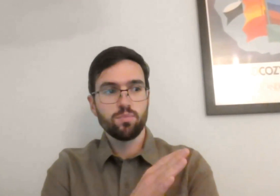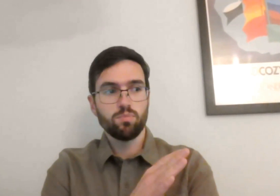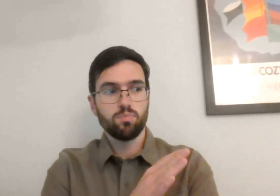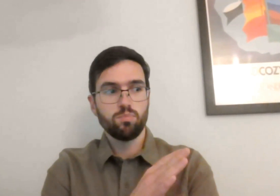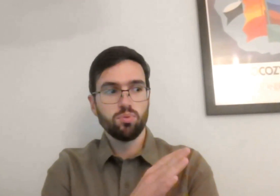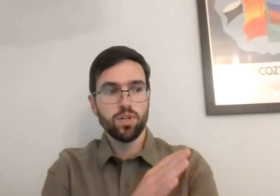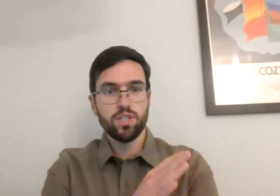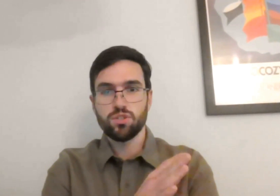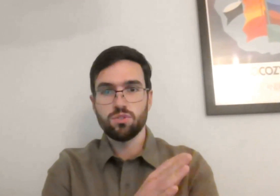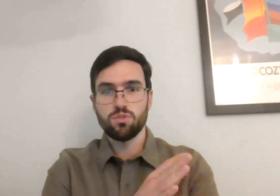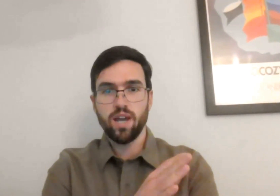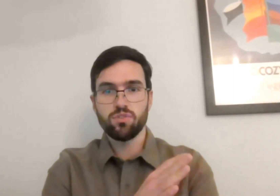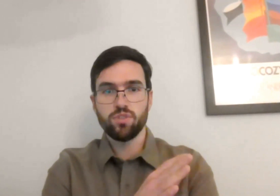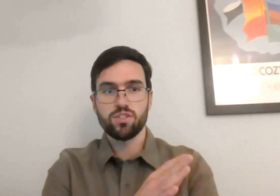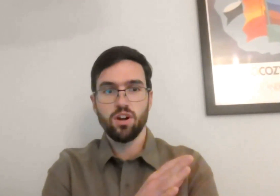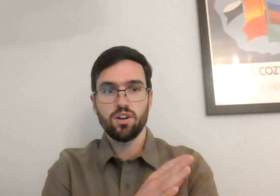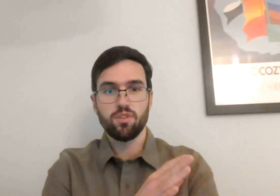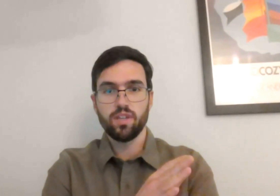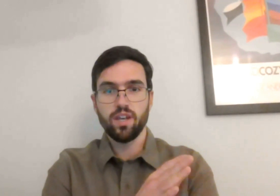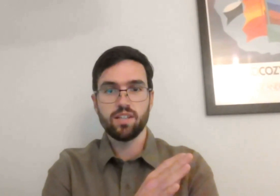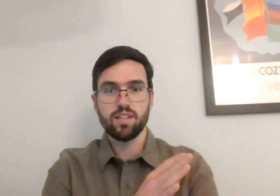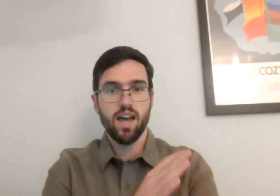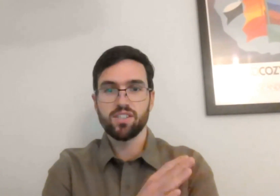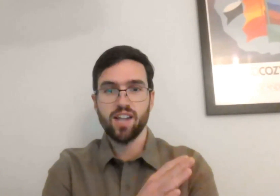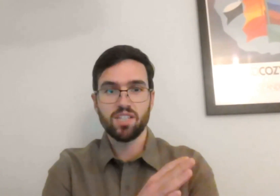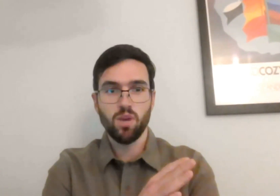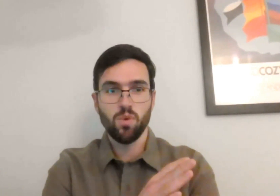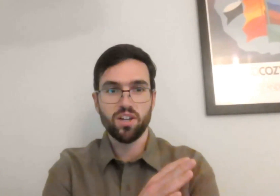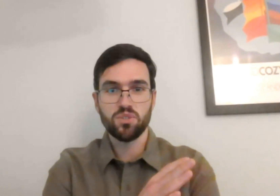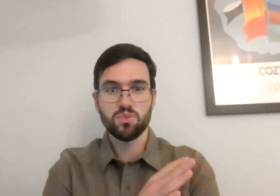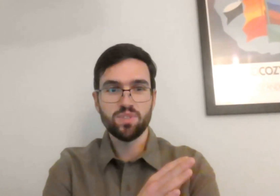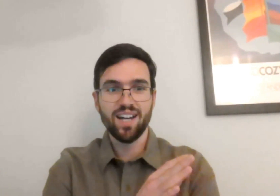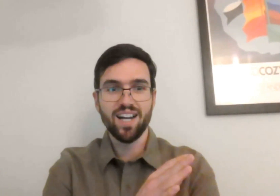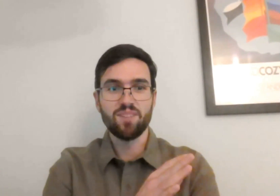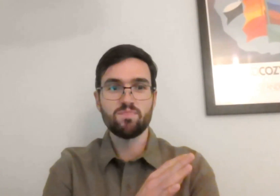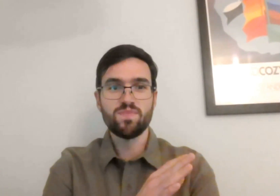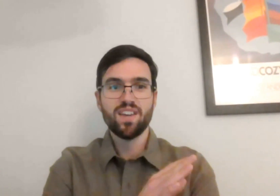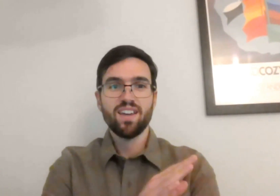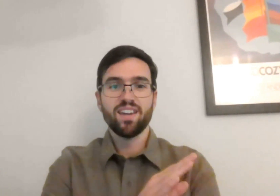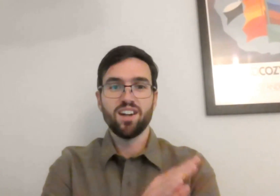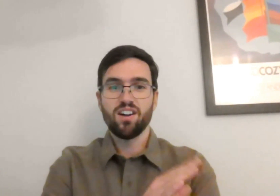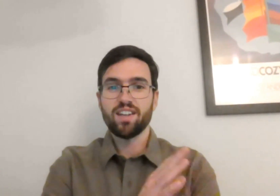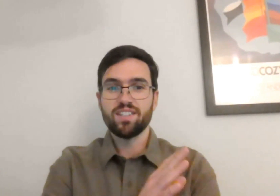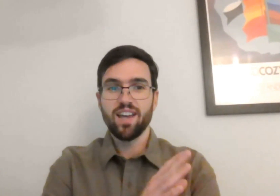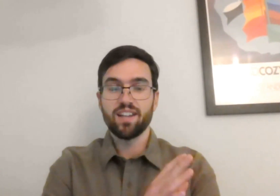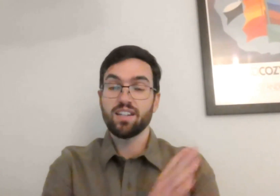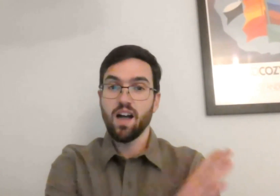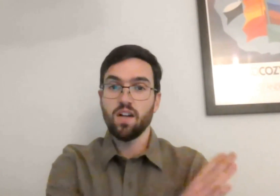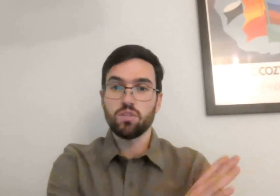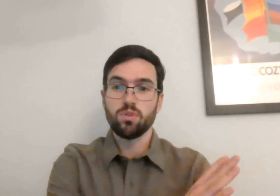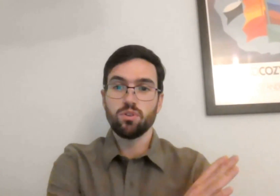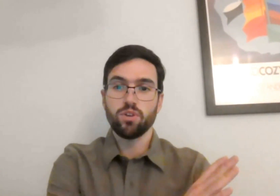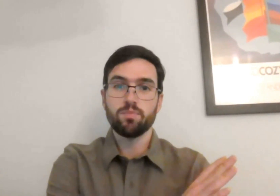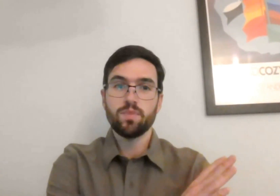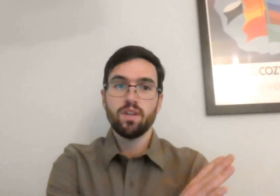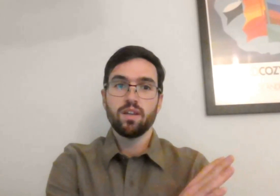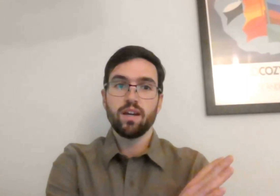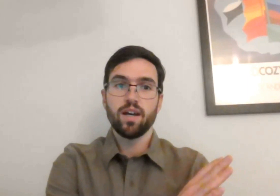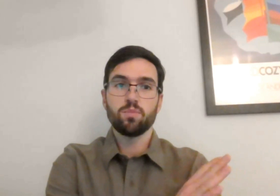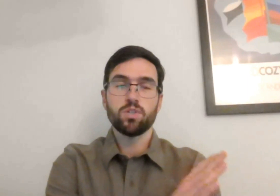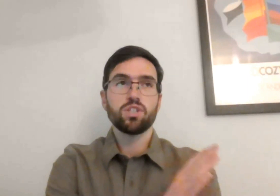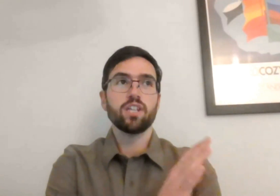and Pretty soon after I started, I realized that's not exactly what I want to do. And RIT had a technology